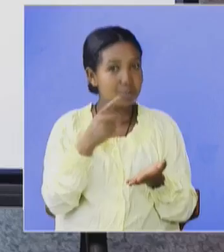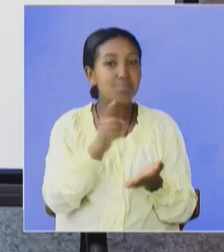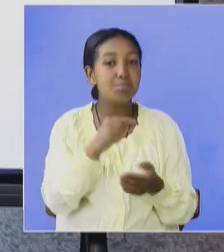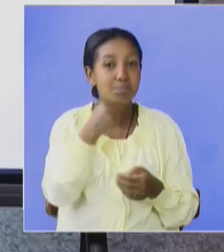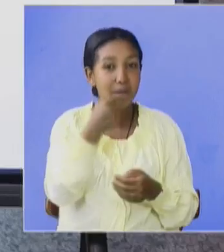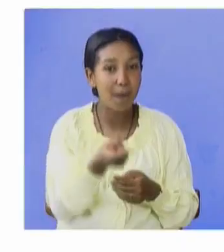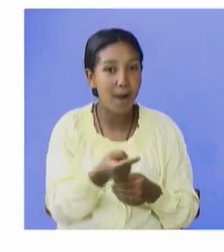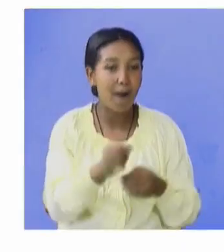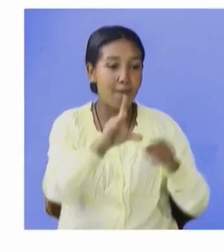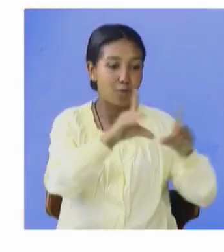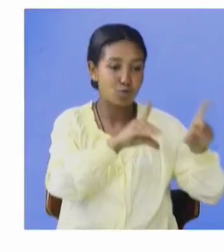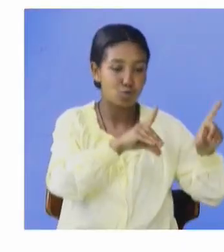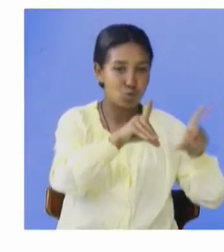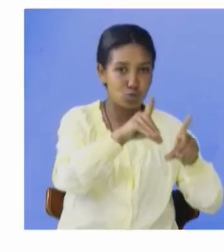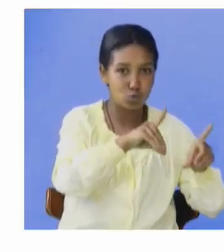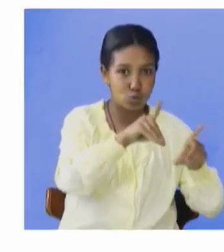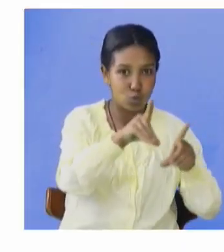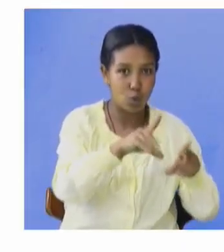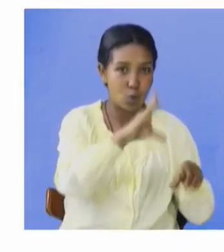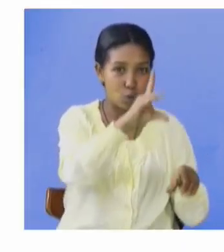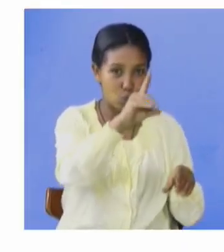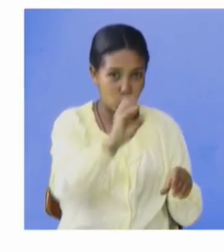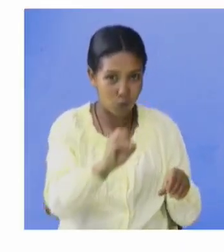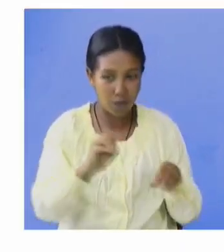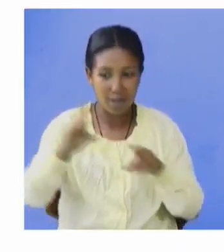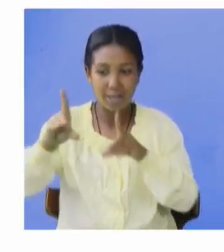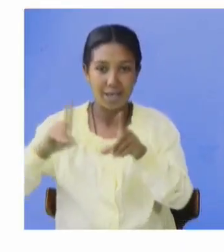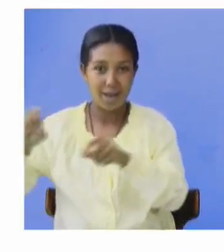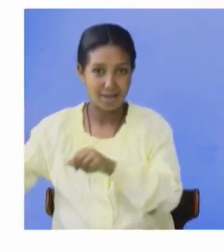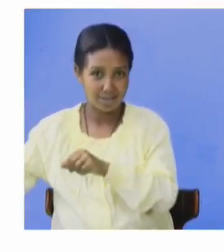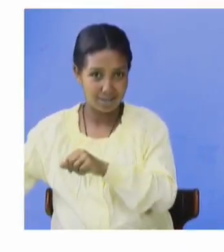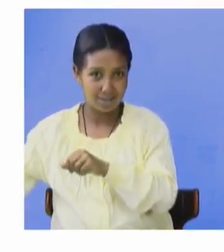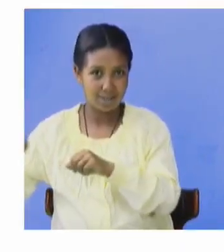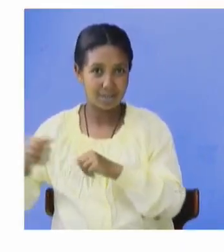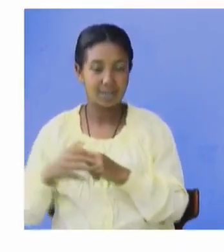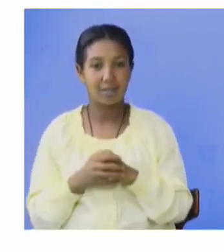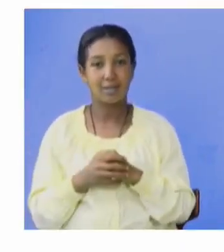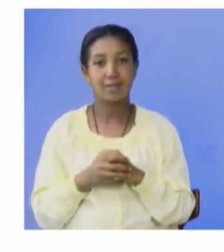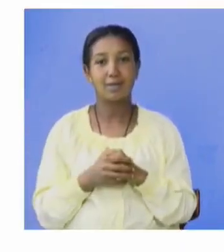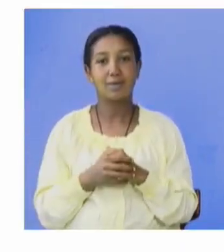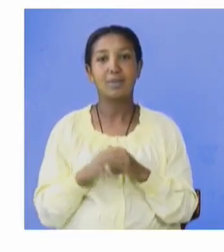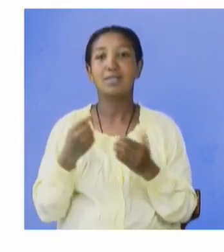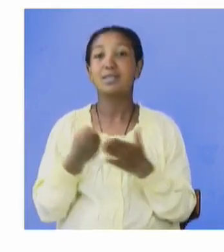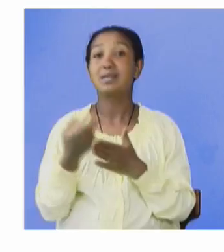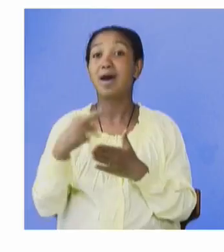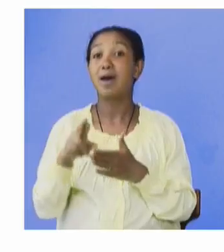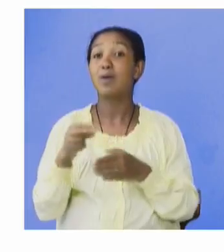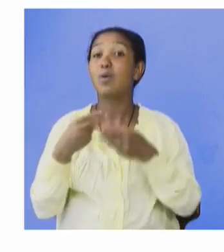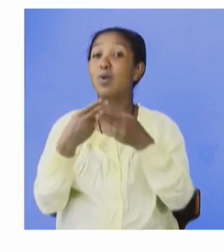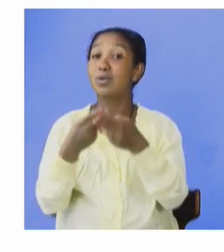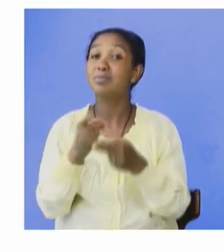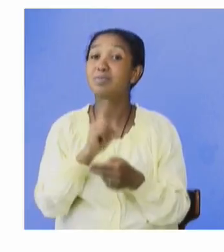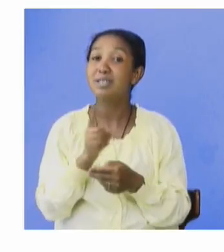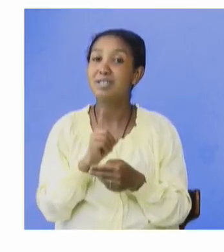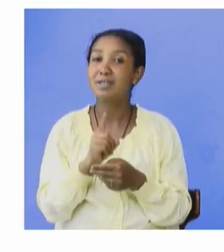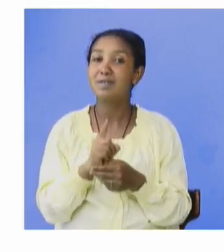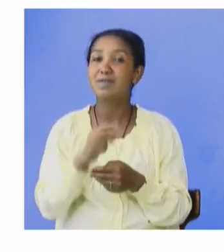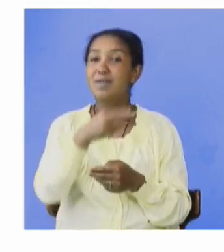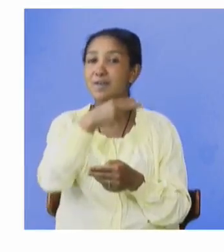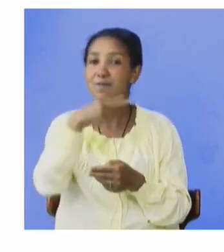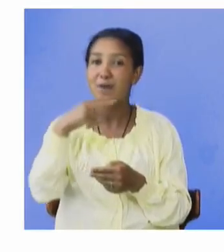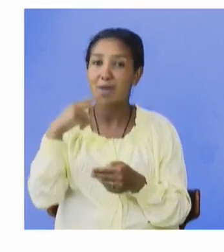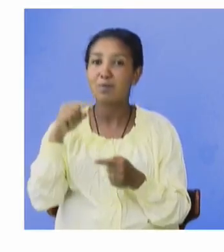called? Do and does. These are called